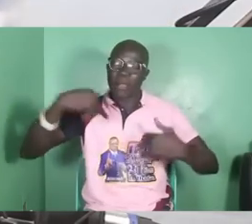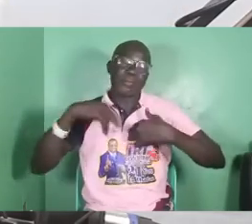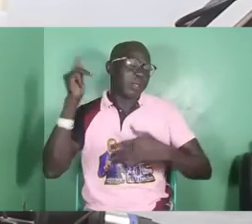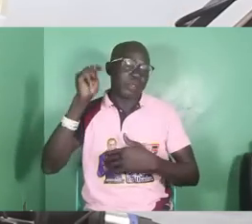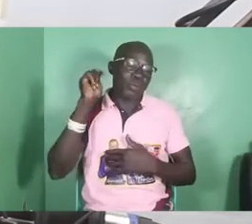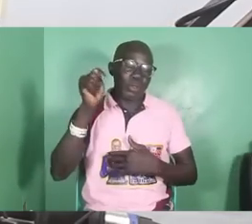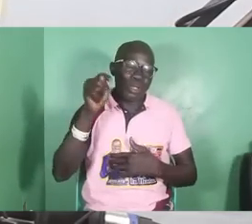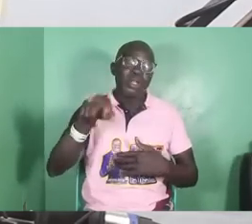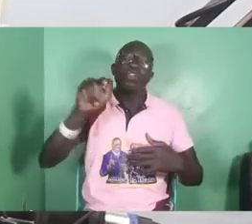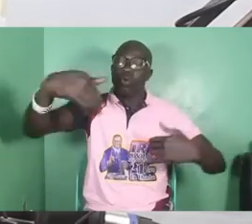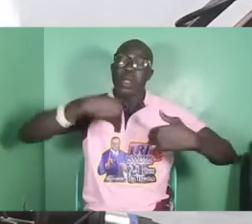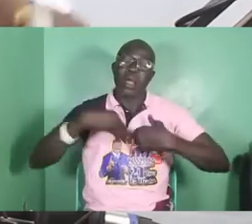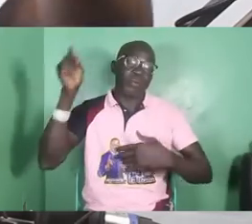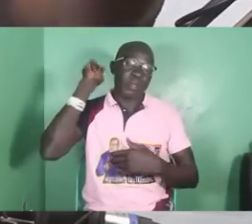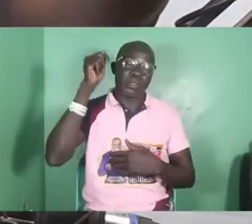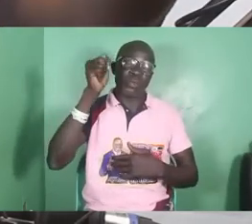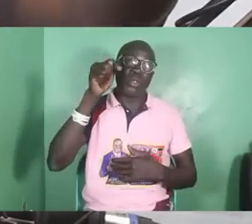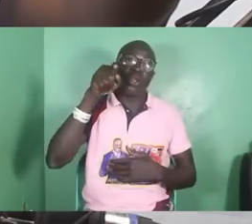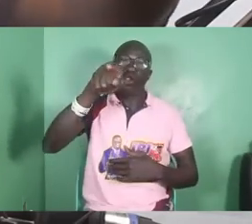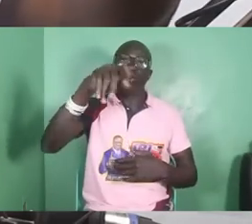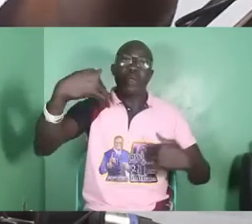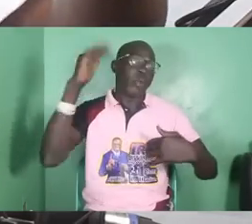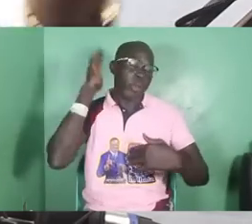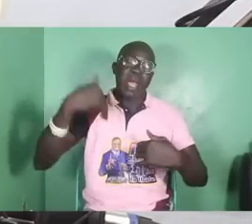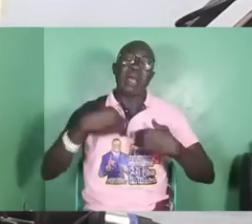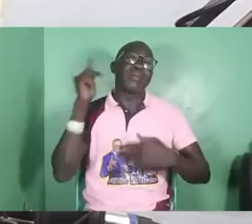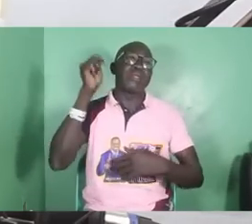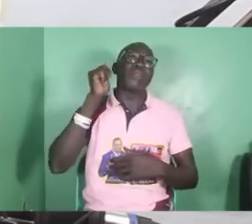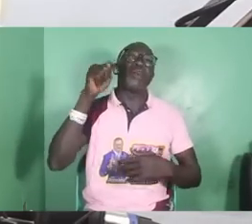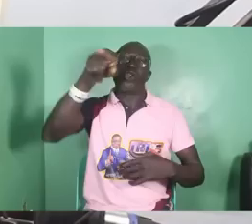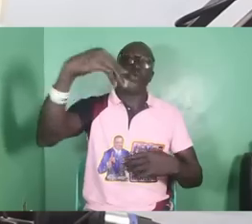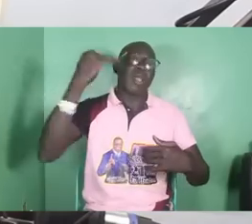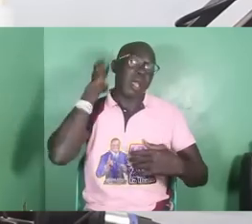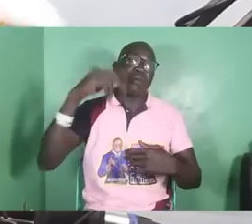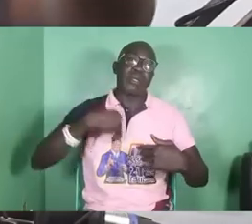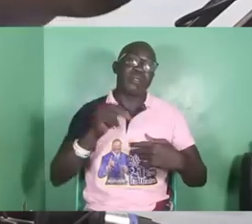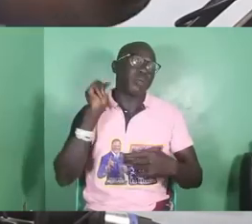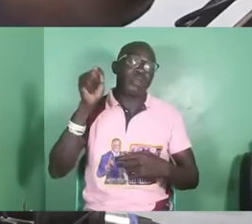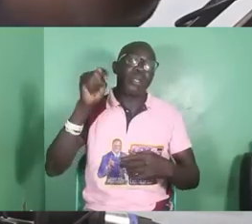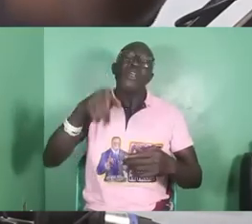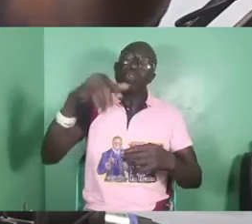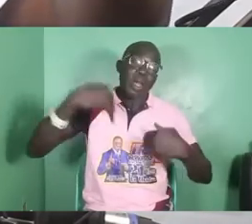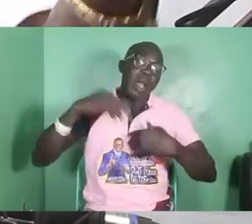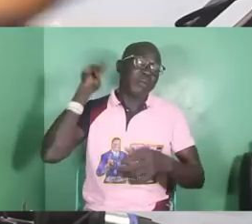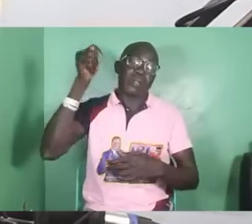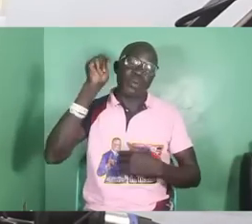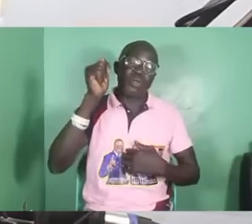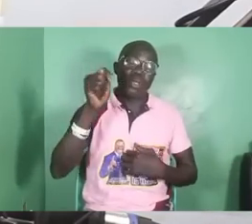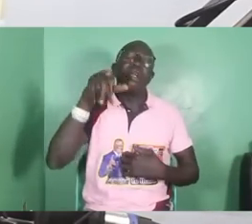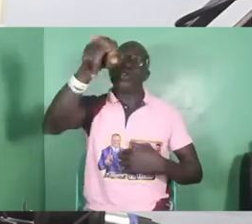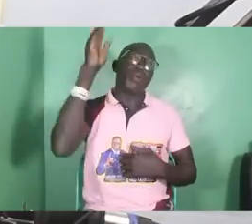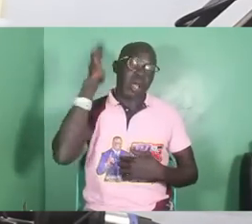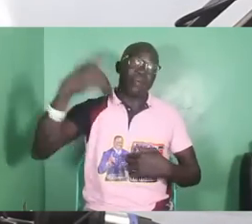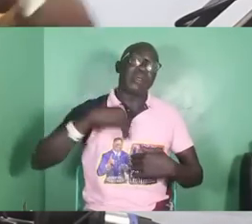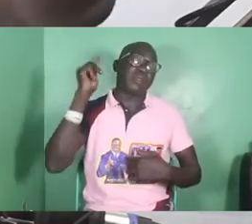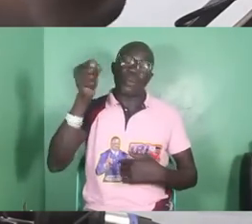testimony? Ah, what need testimony? Amen. Woman need testimony. Amen. Woman need testimony. Amen. Woman need testimony. Amen. Woman